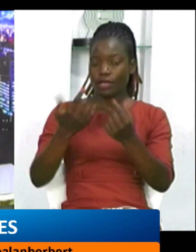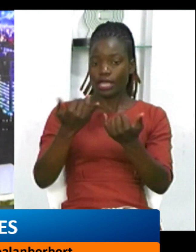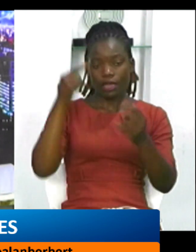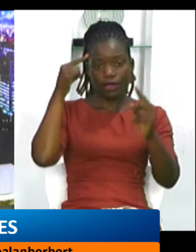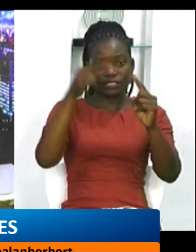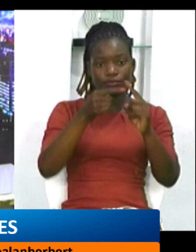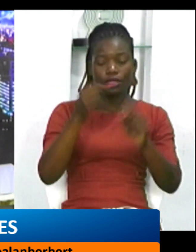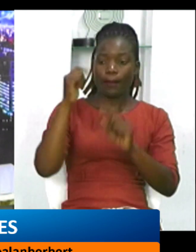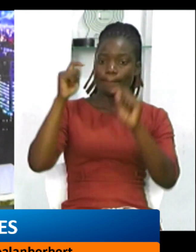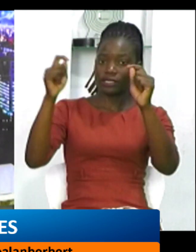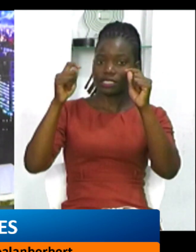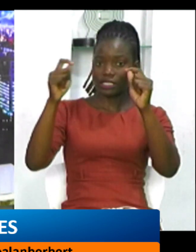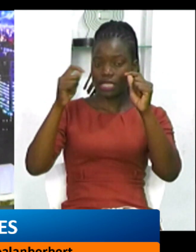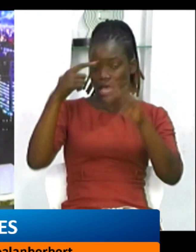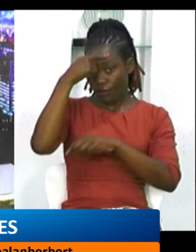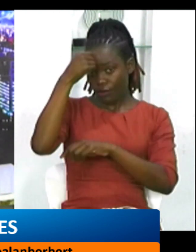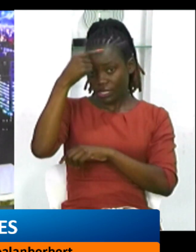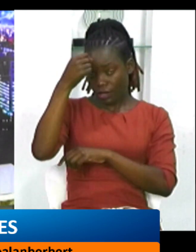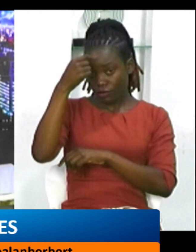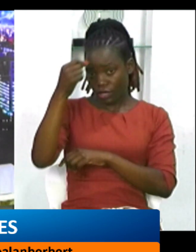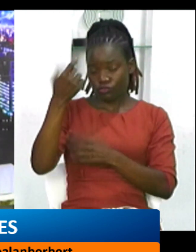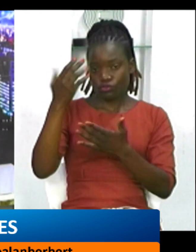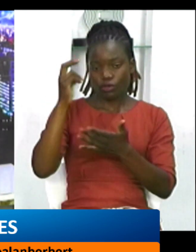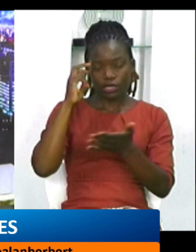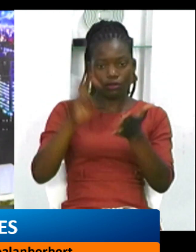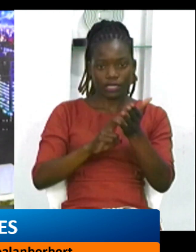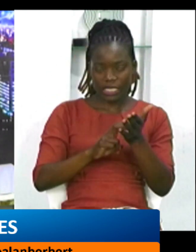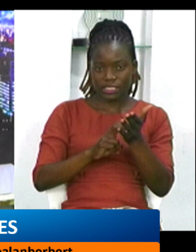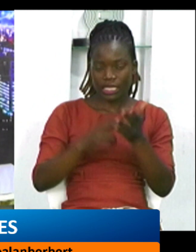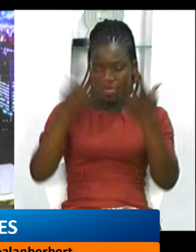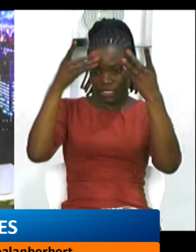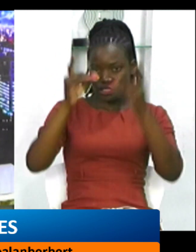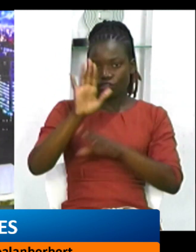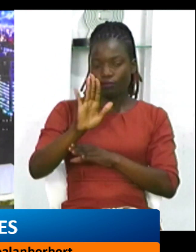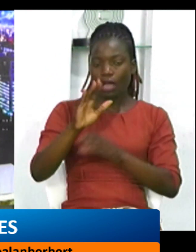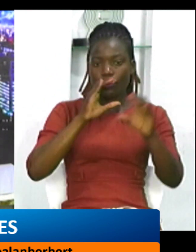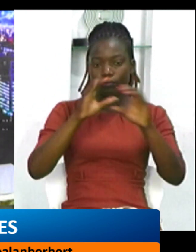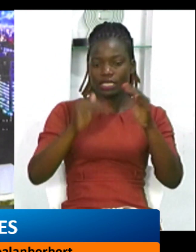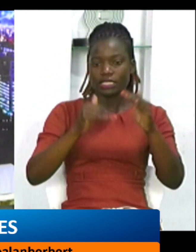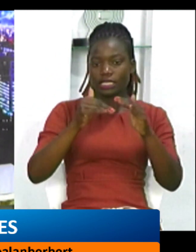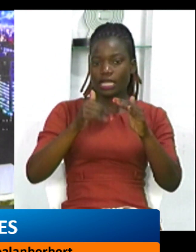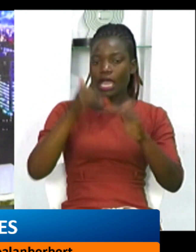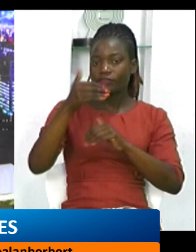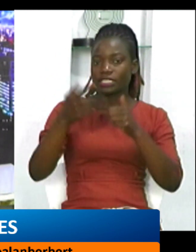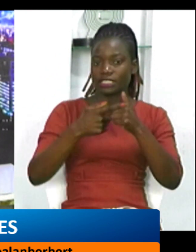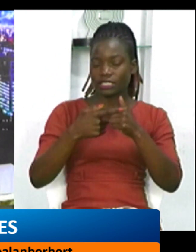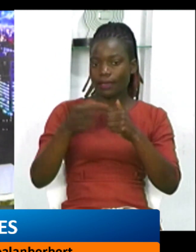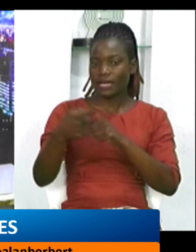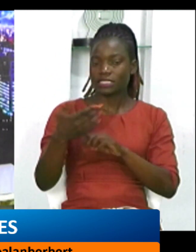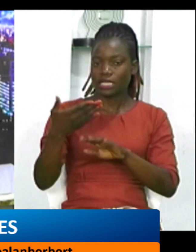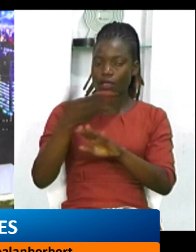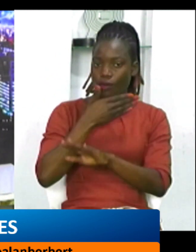had protested Wetangula's delay in recognizing their decision communicated nearly 6 months ago.